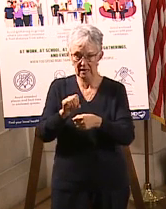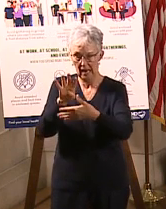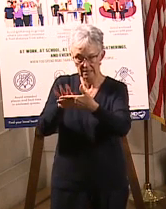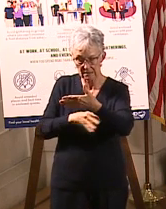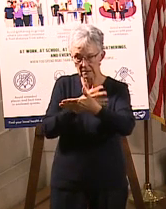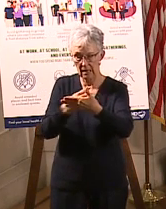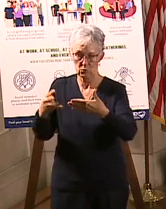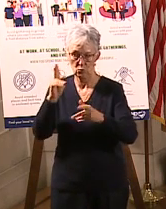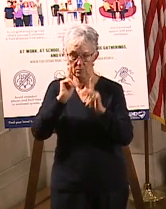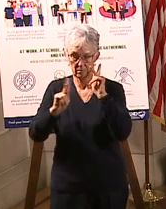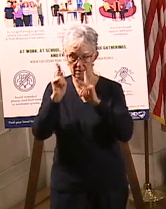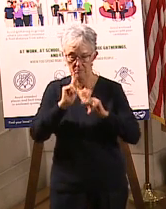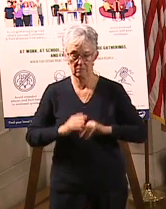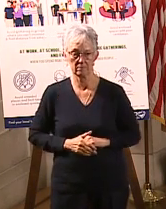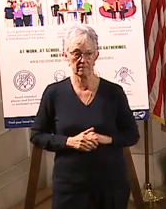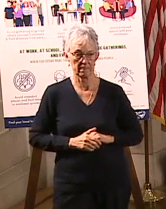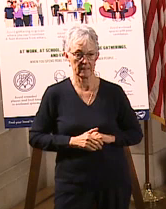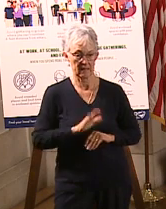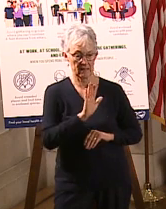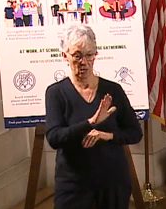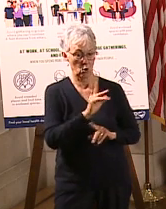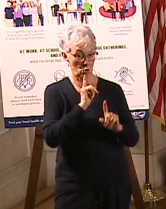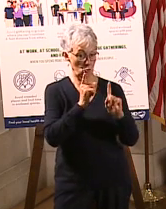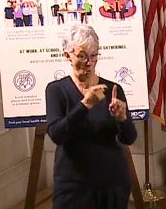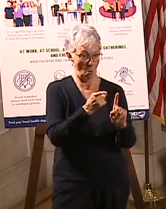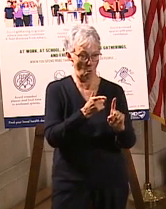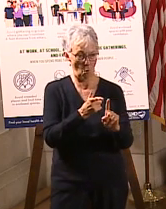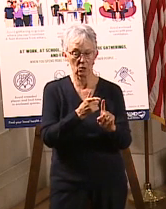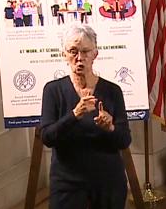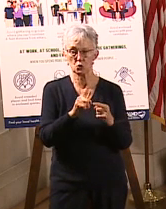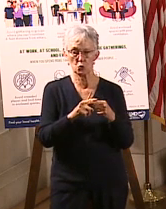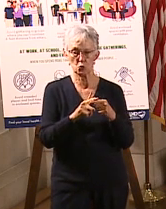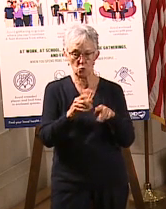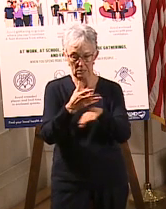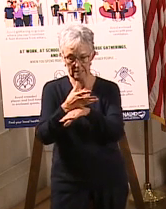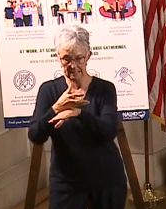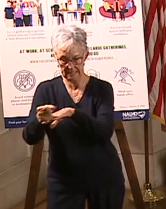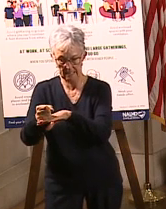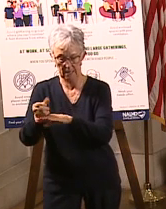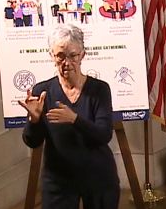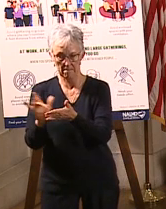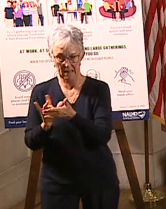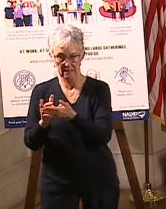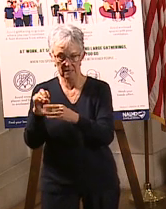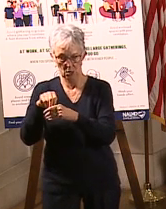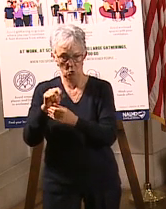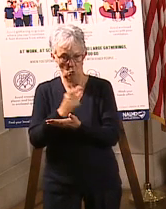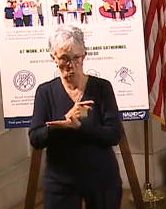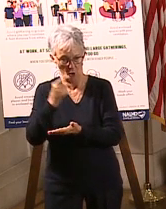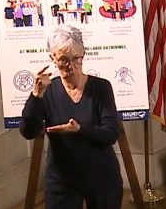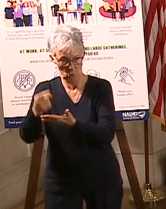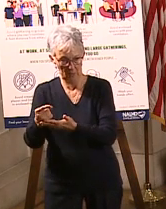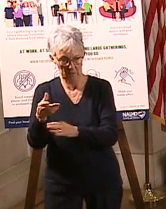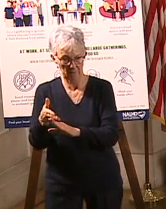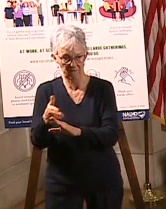goal is to administer the doses within 1 week of receipt. While many claim this process is unorganized, let me